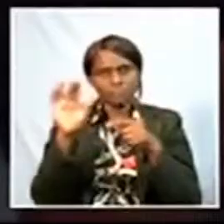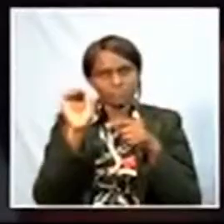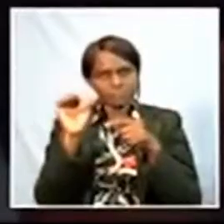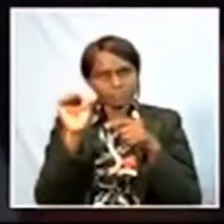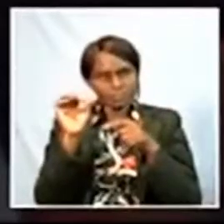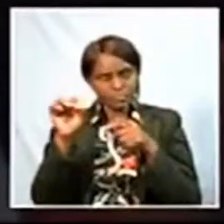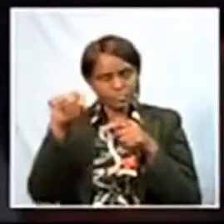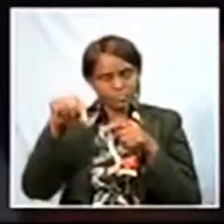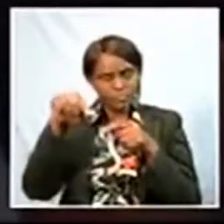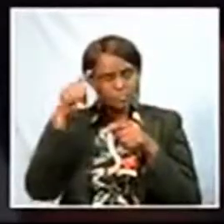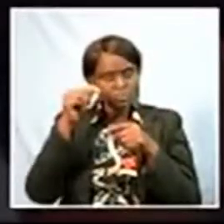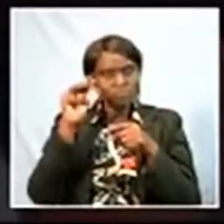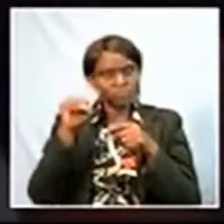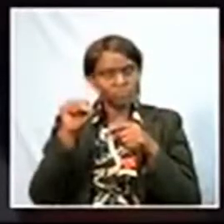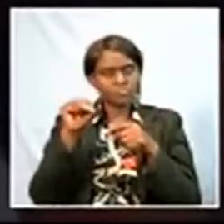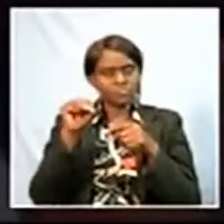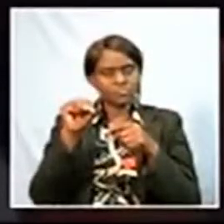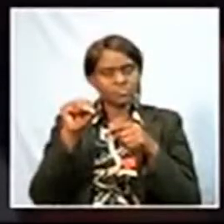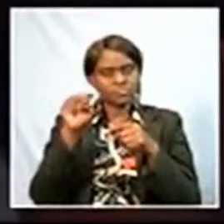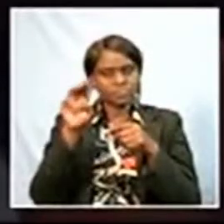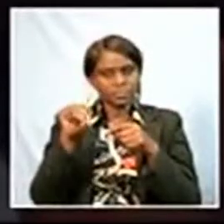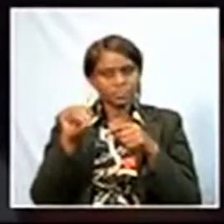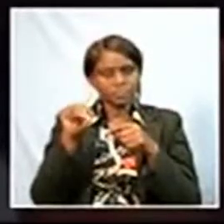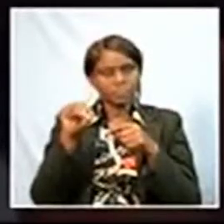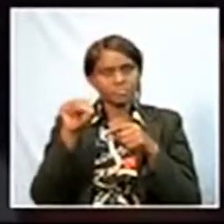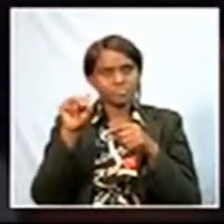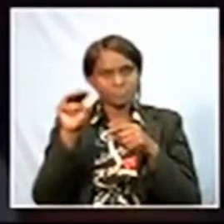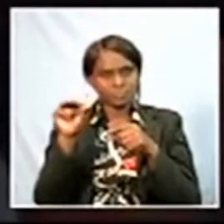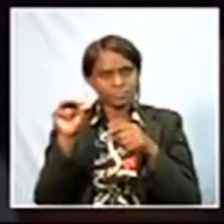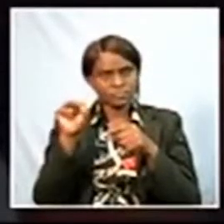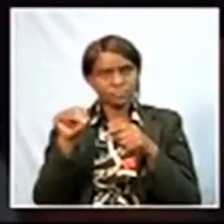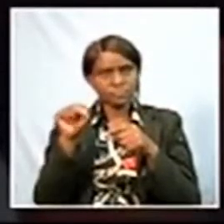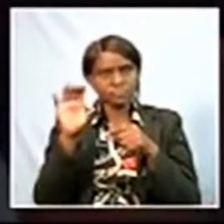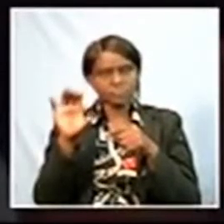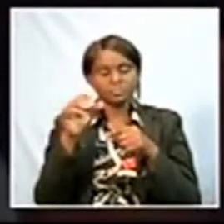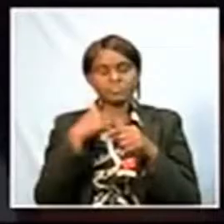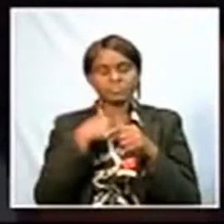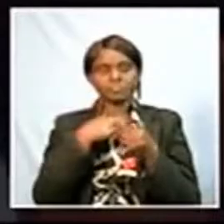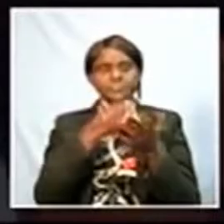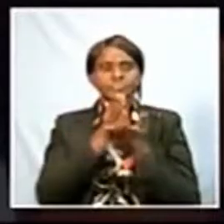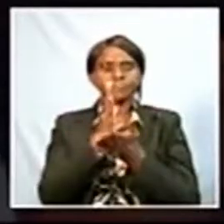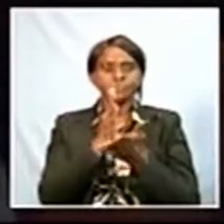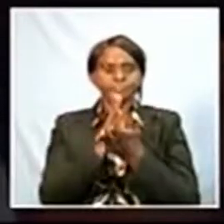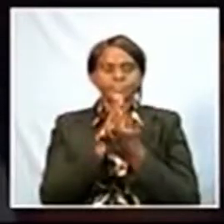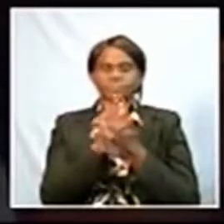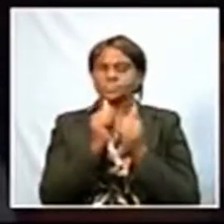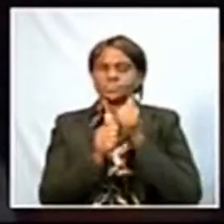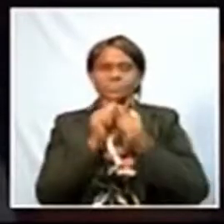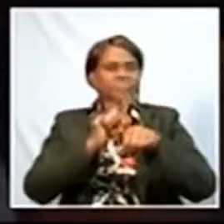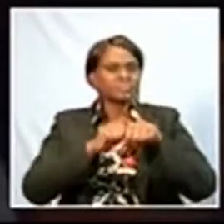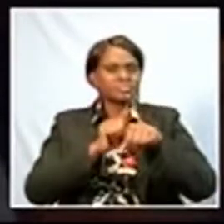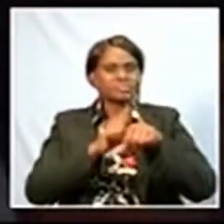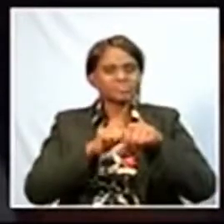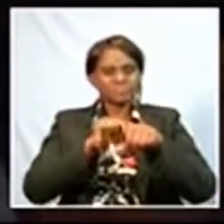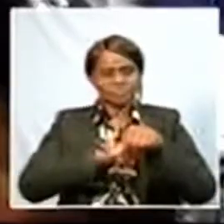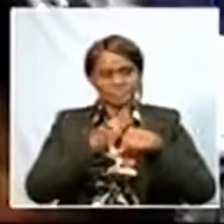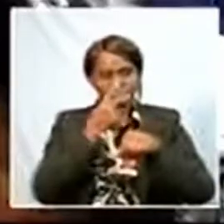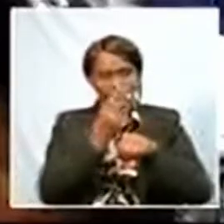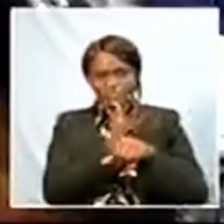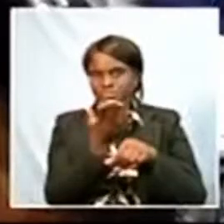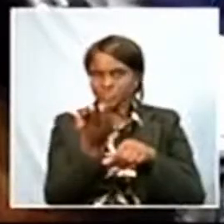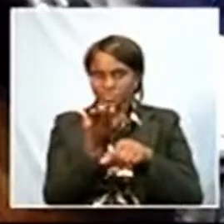quotation for Mobile City Wire procured from had the correct quantities and the correct figures. But at which point did we see these,